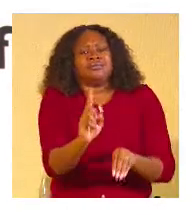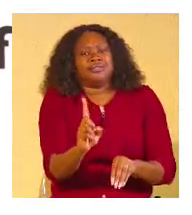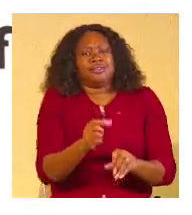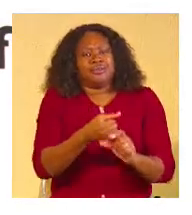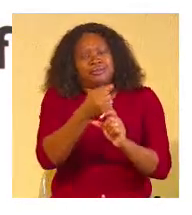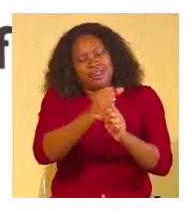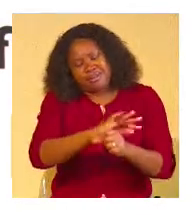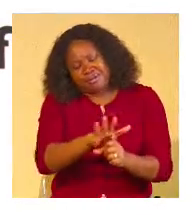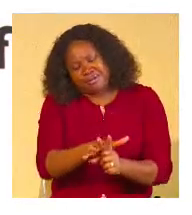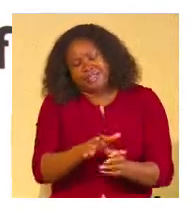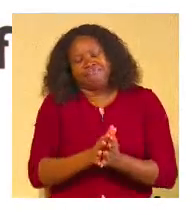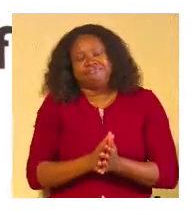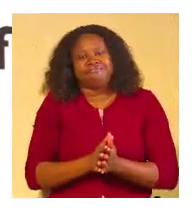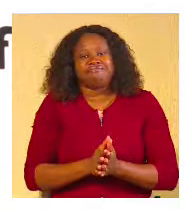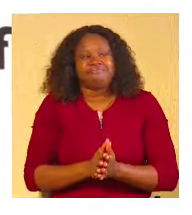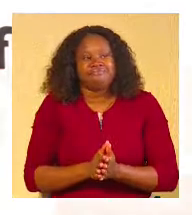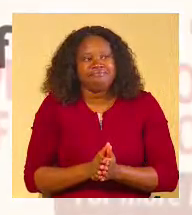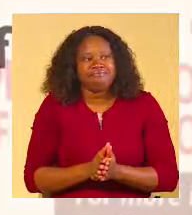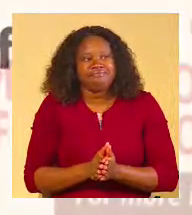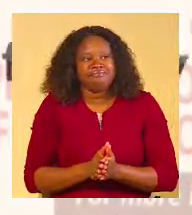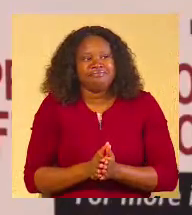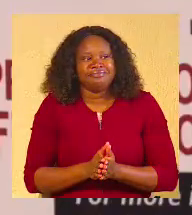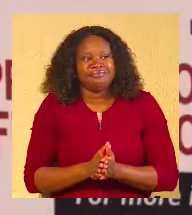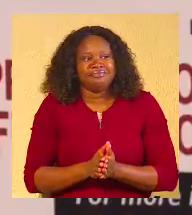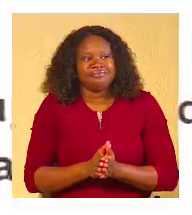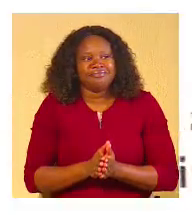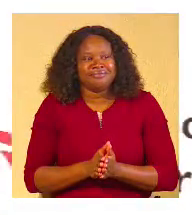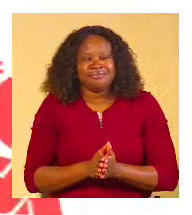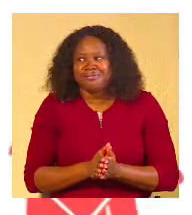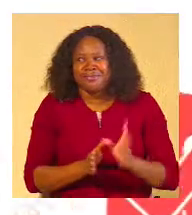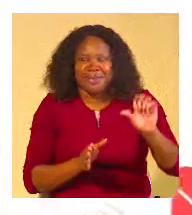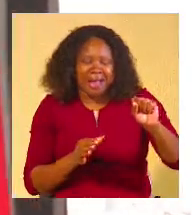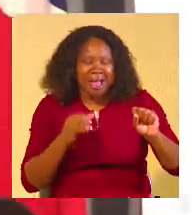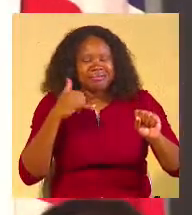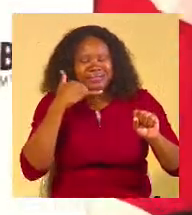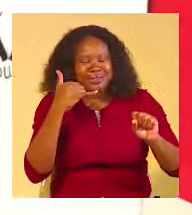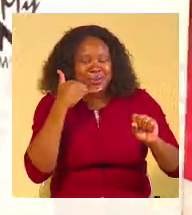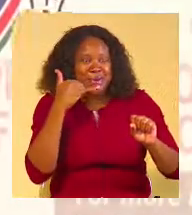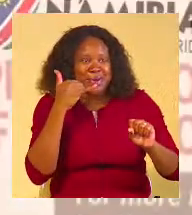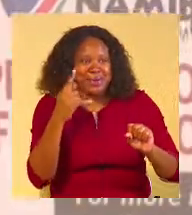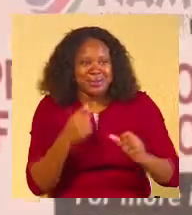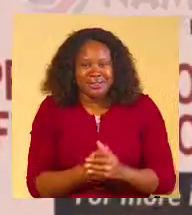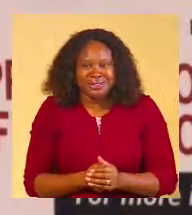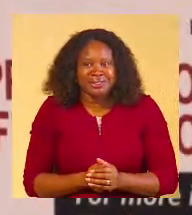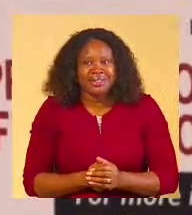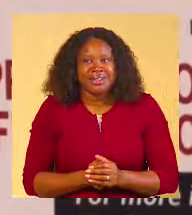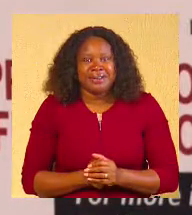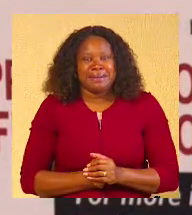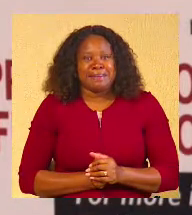fight this COVID-19 pandemic? I think it's also... Okay, is there there's another another caller. The last caller, Adolphe.